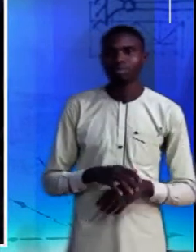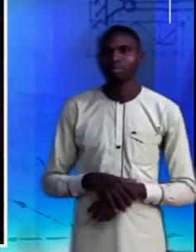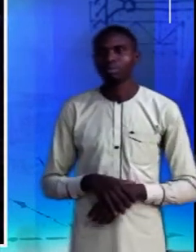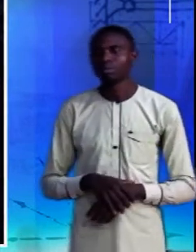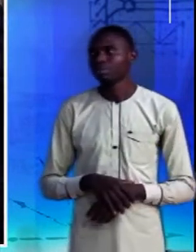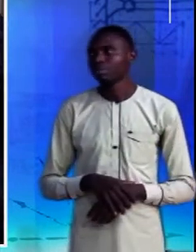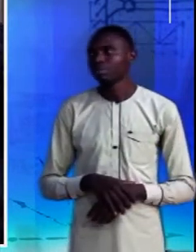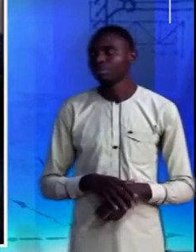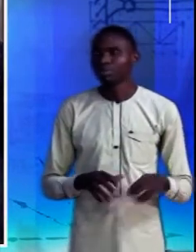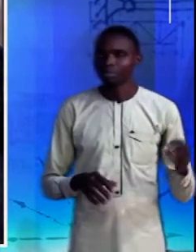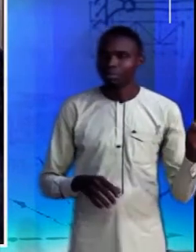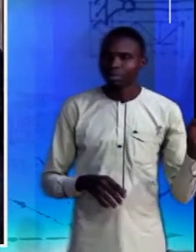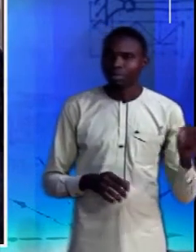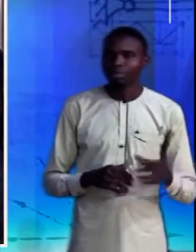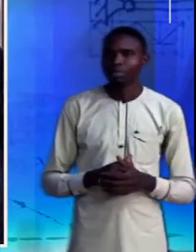to